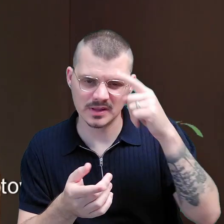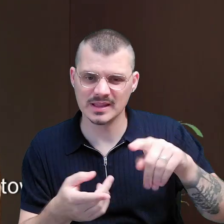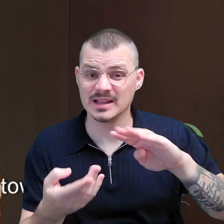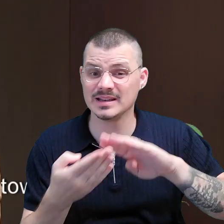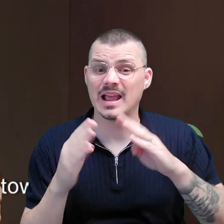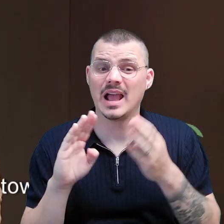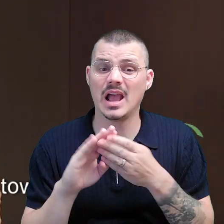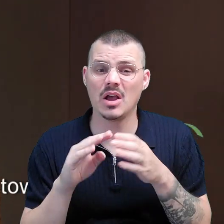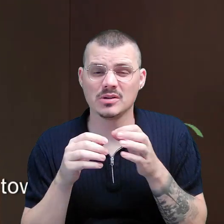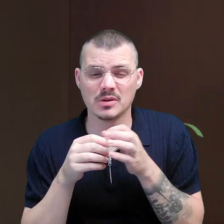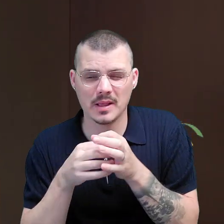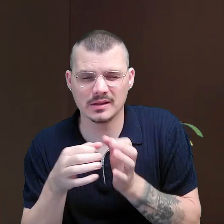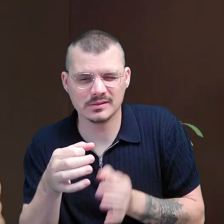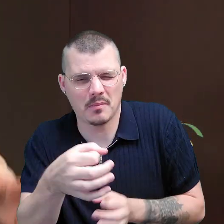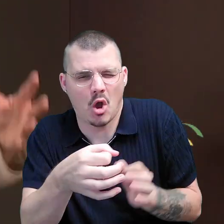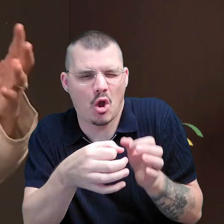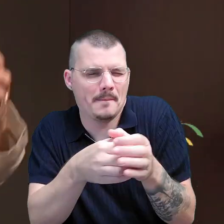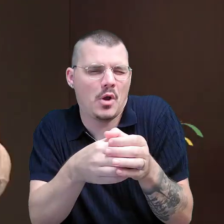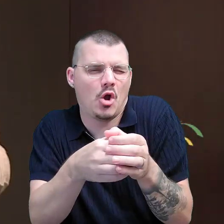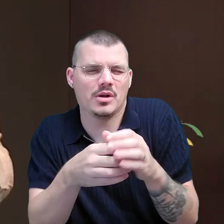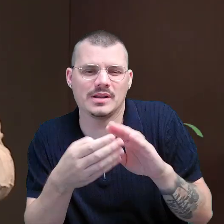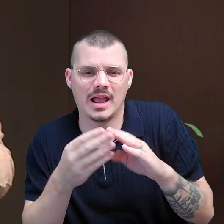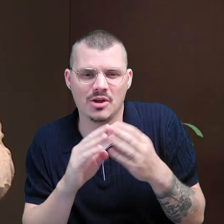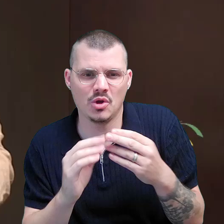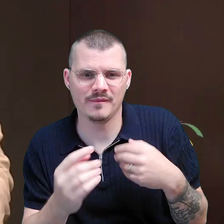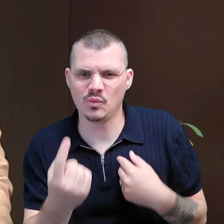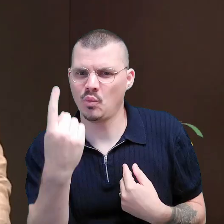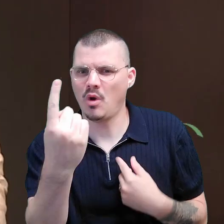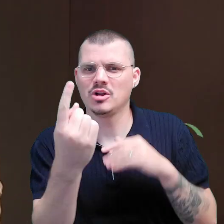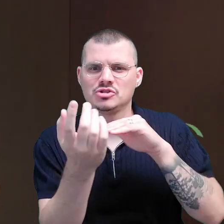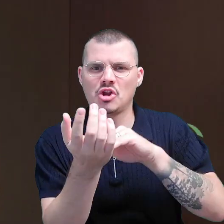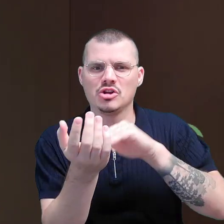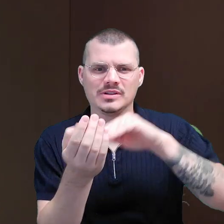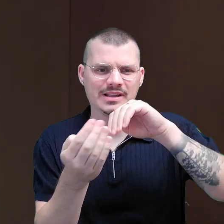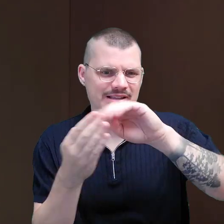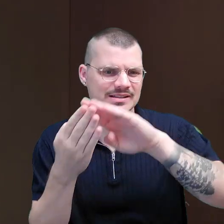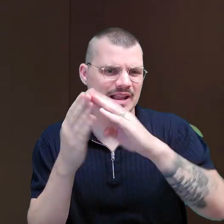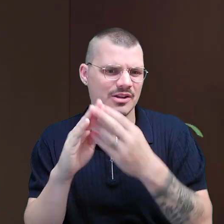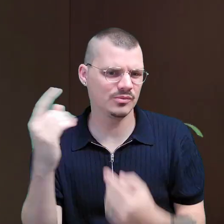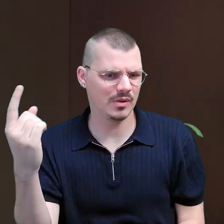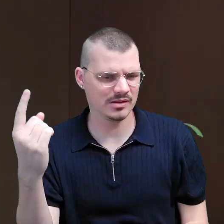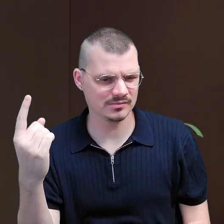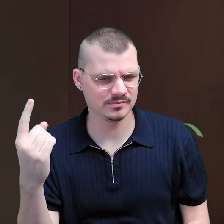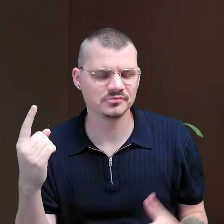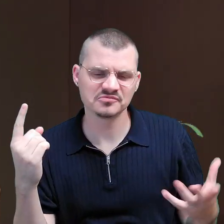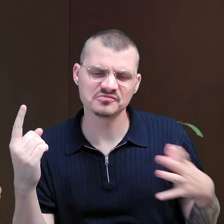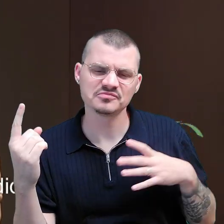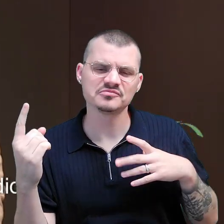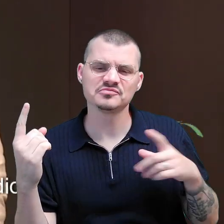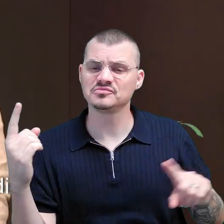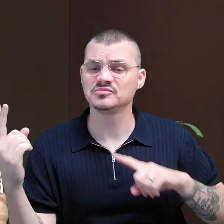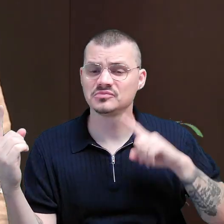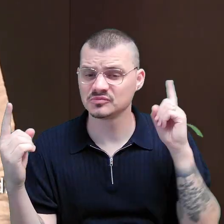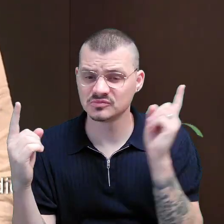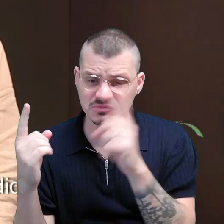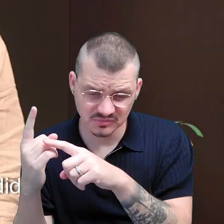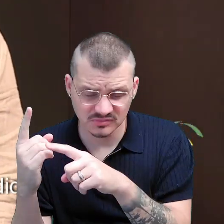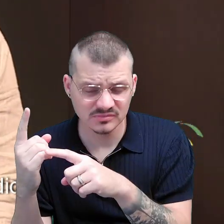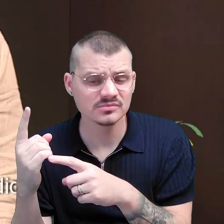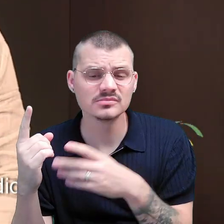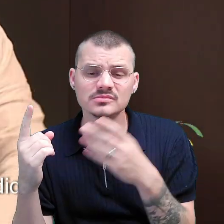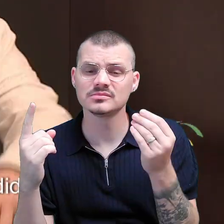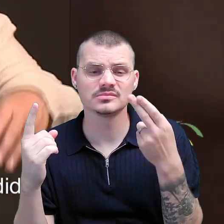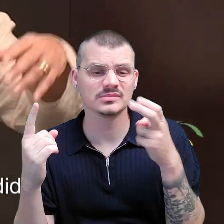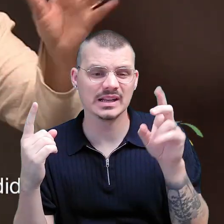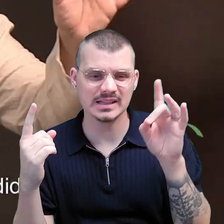Well, this is a town, one of those tiny little towns where there's like a doctor to choose from. And she went to go see this